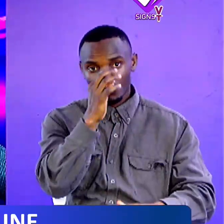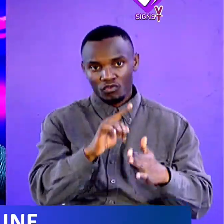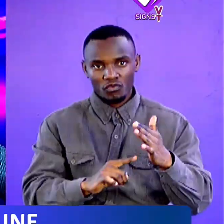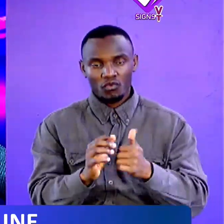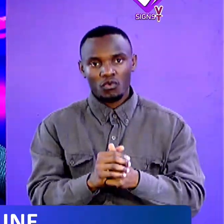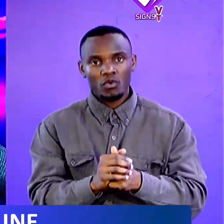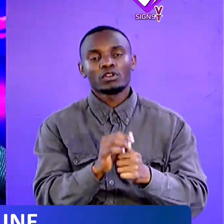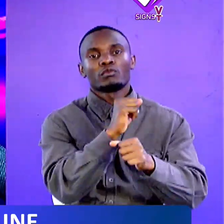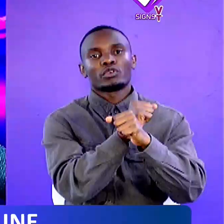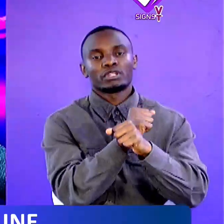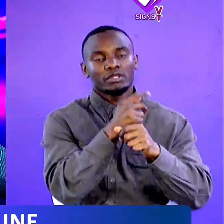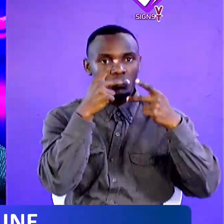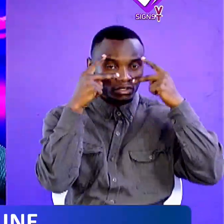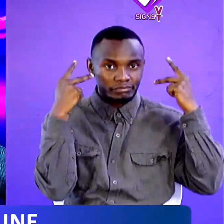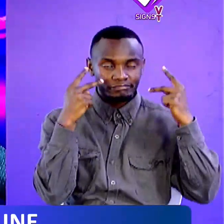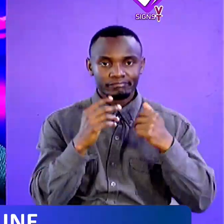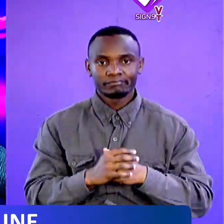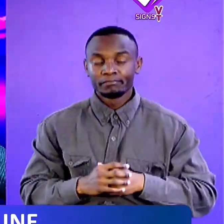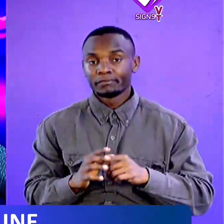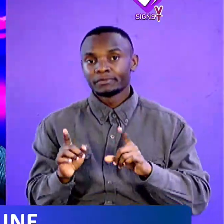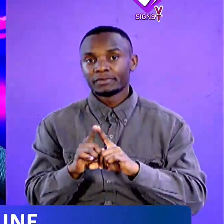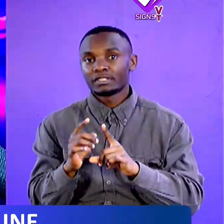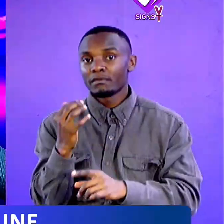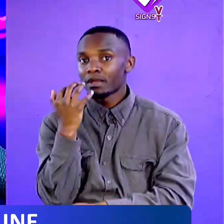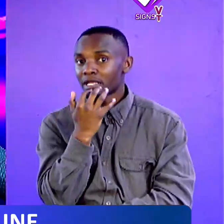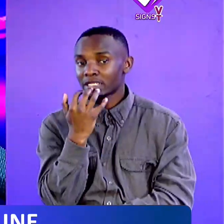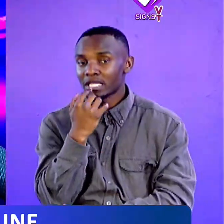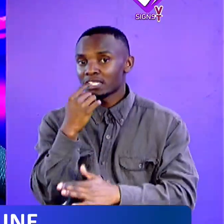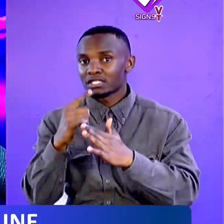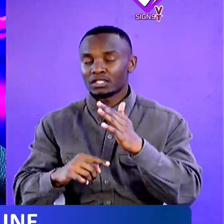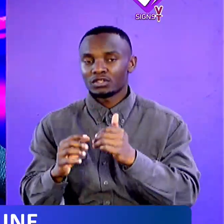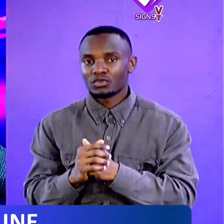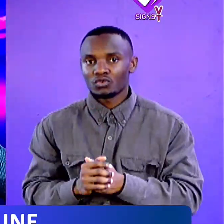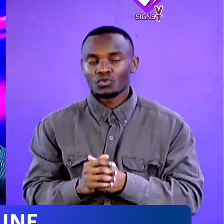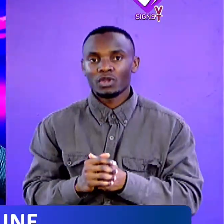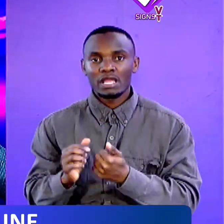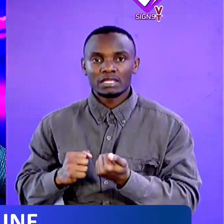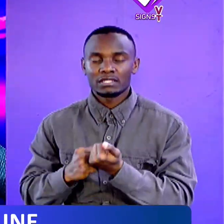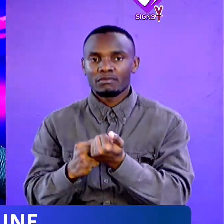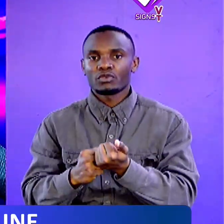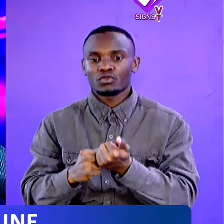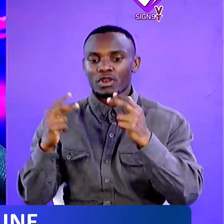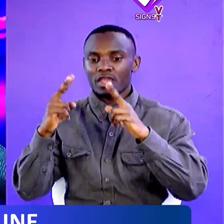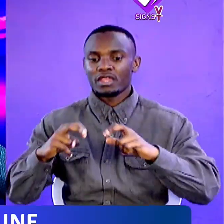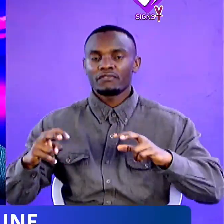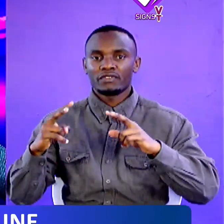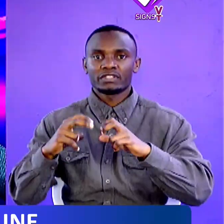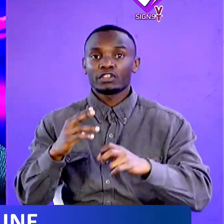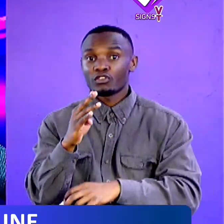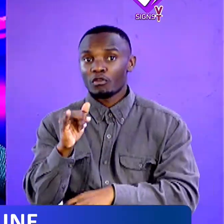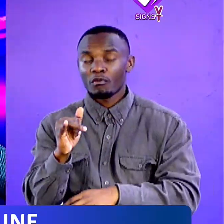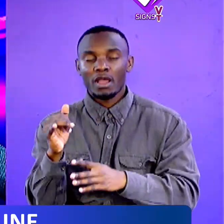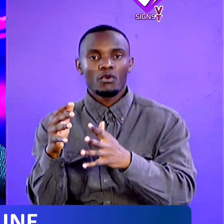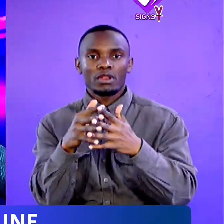says he supports the United States probe of Kenya's non-NATO ally status. Speaking during a media roundtable engagement in his